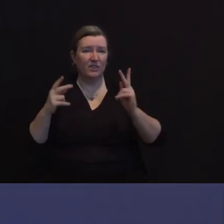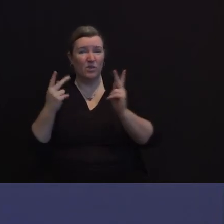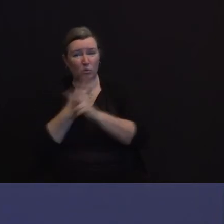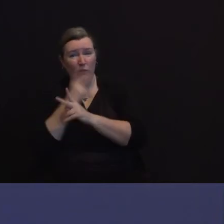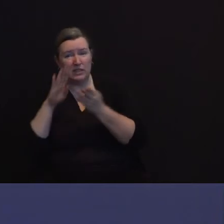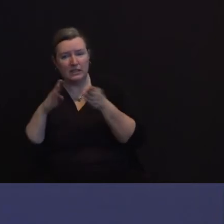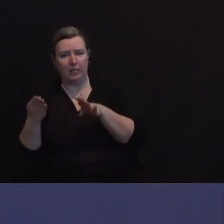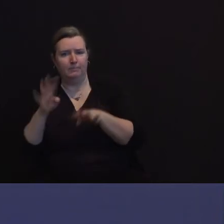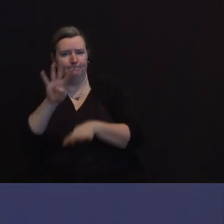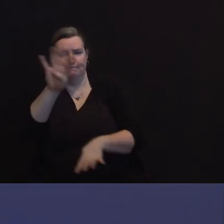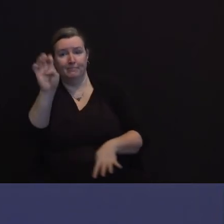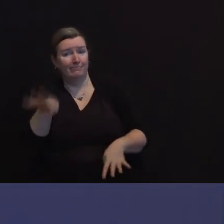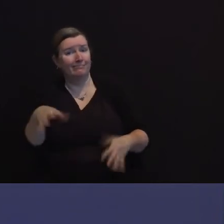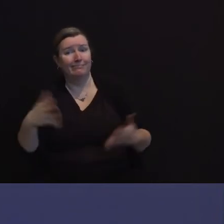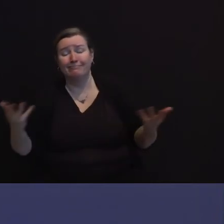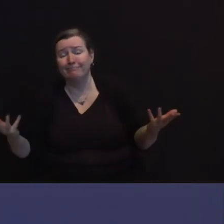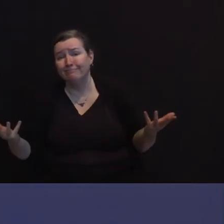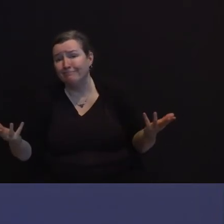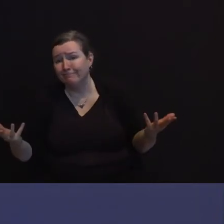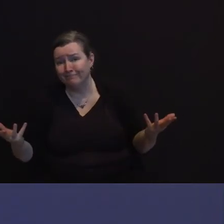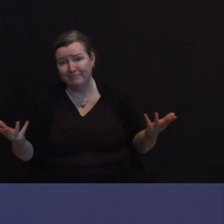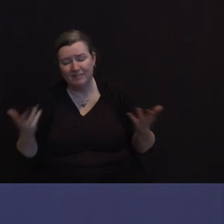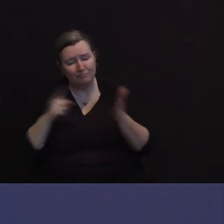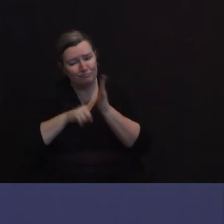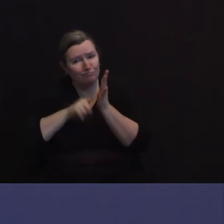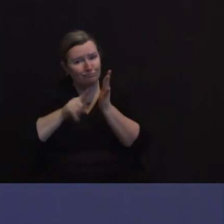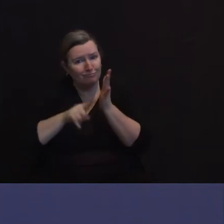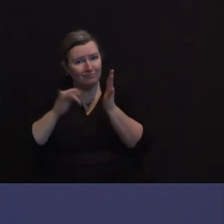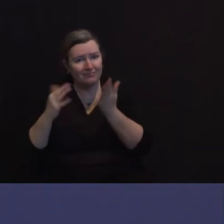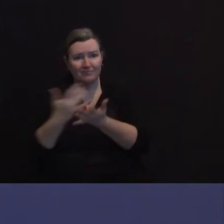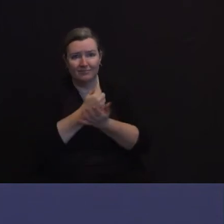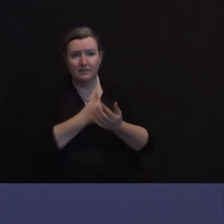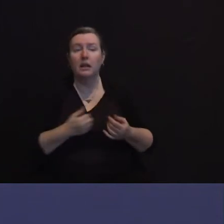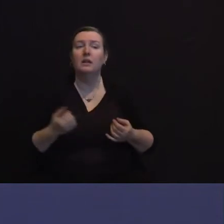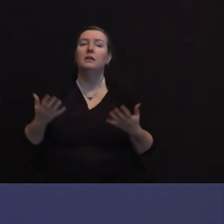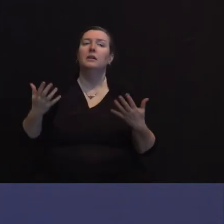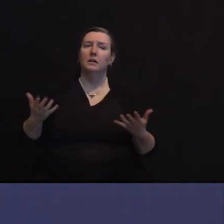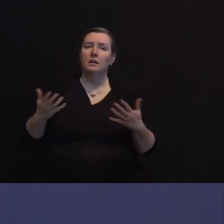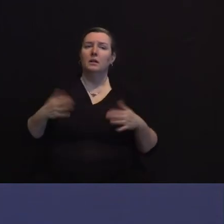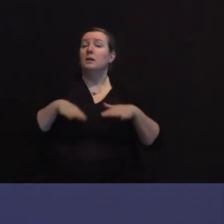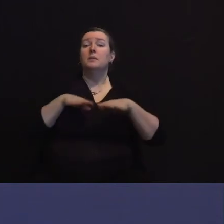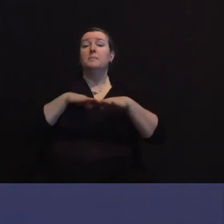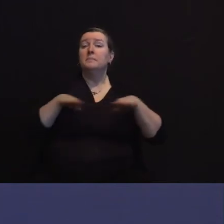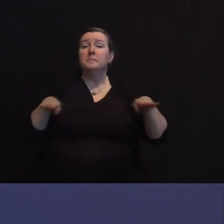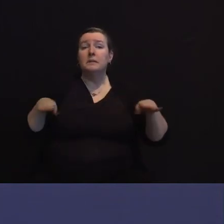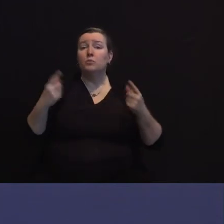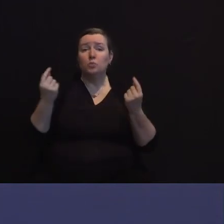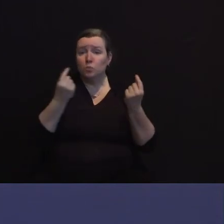And lastly, we do know this, the basic stuff that we're doing works